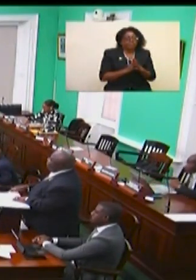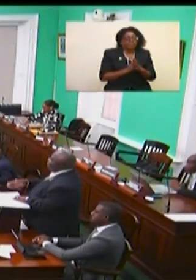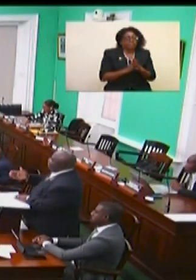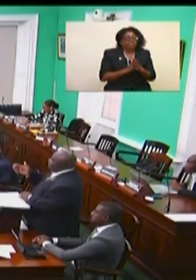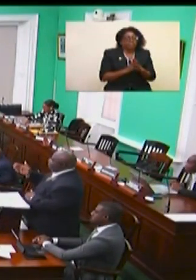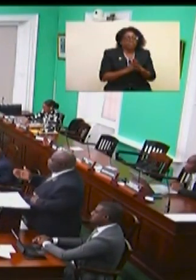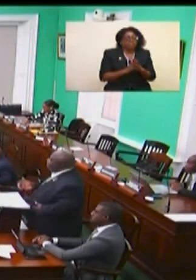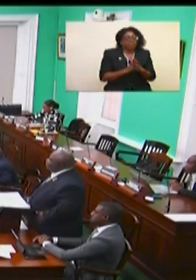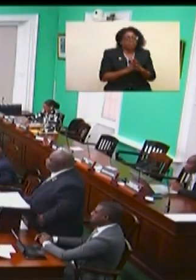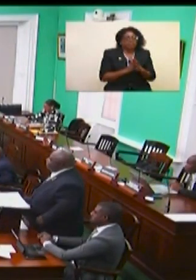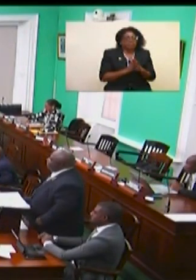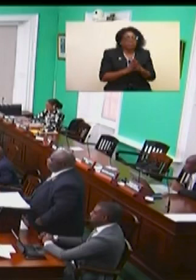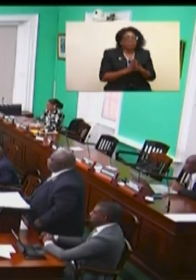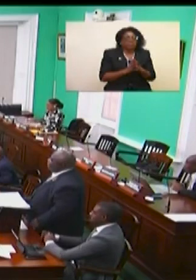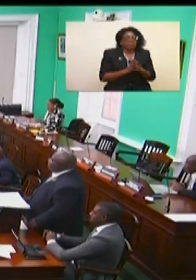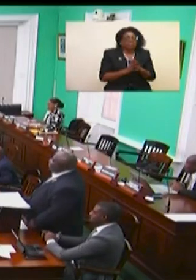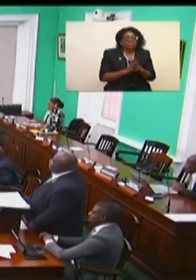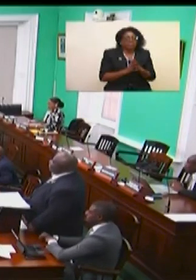Yeah.